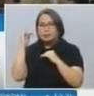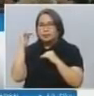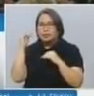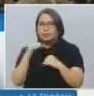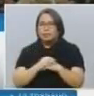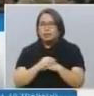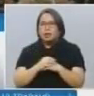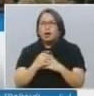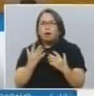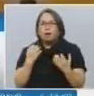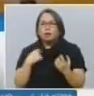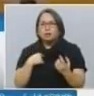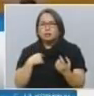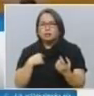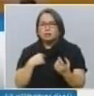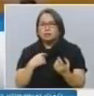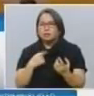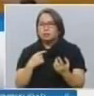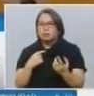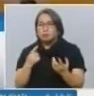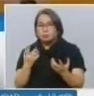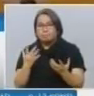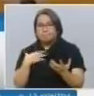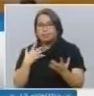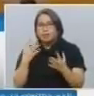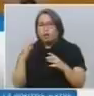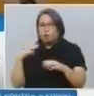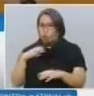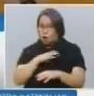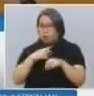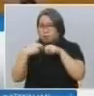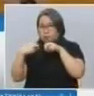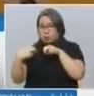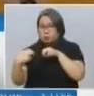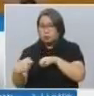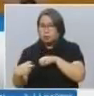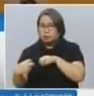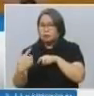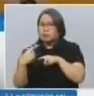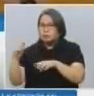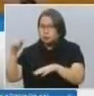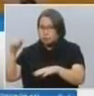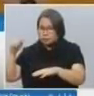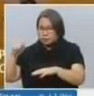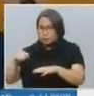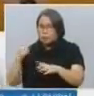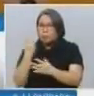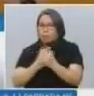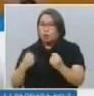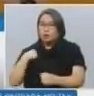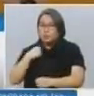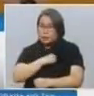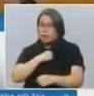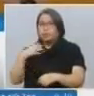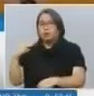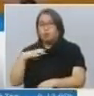urge you, Congress, to convene the bilateral conference committee and pass at the soonest possible time